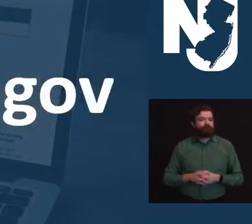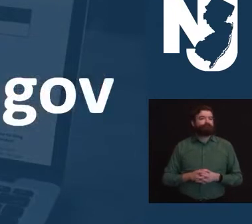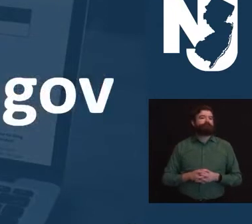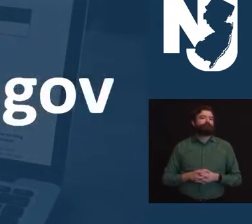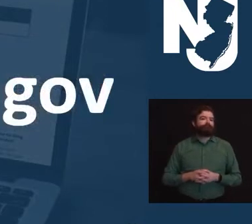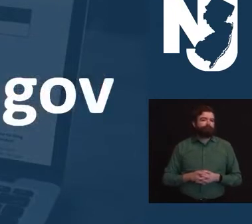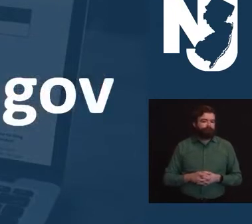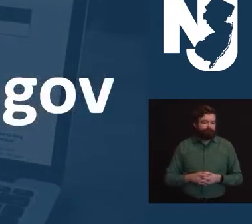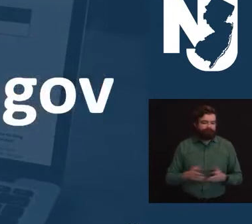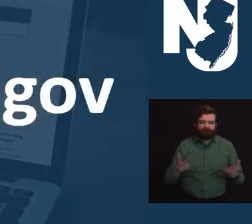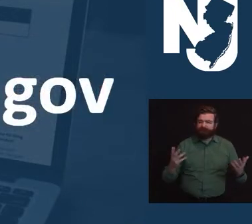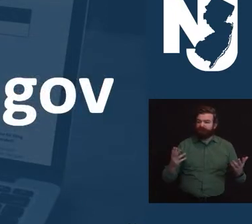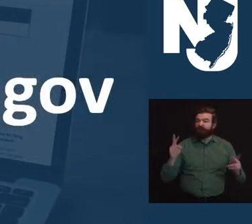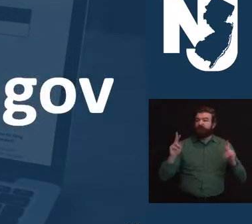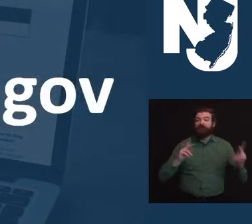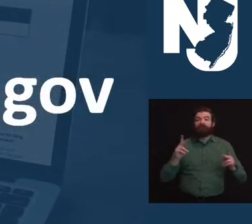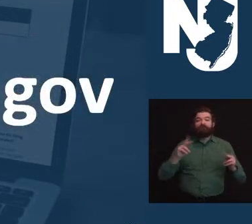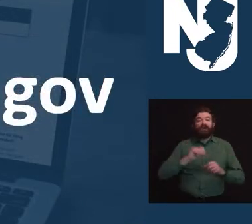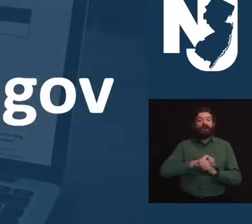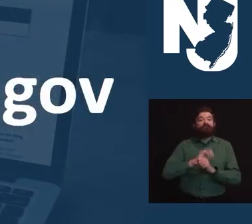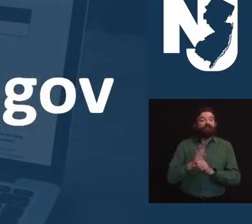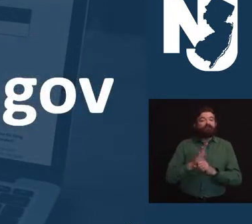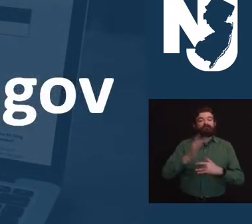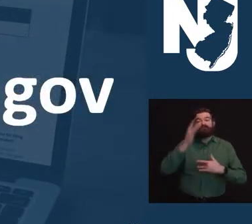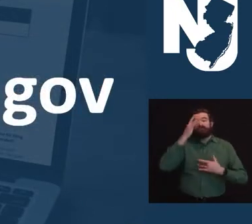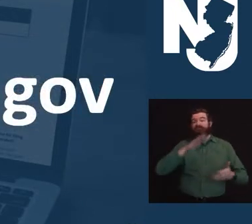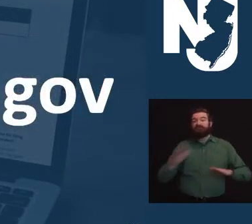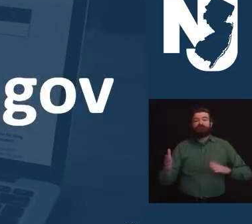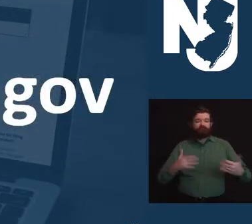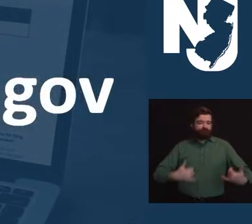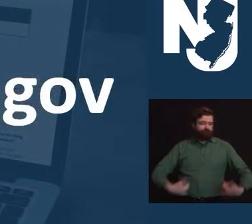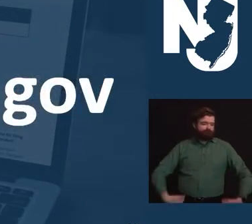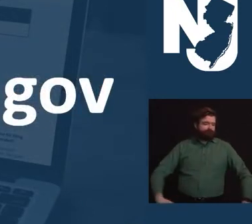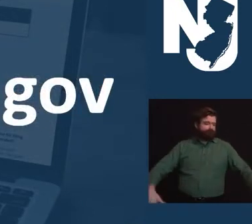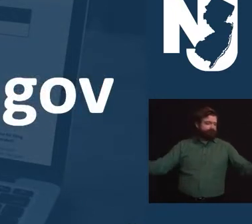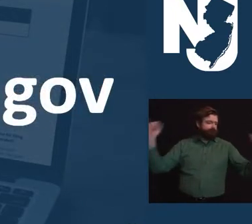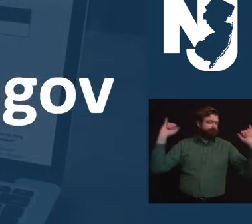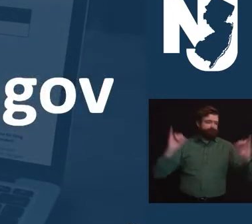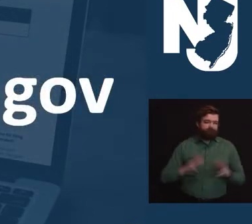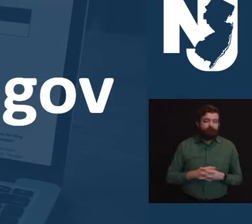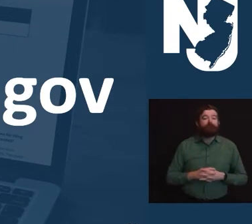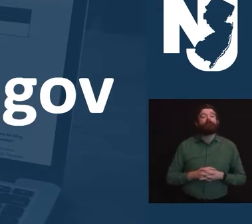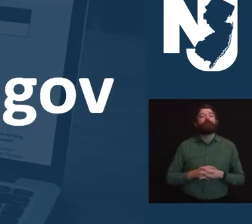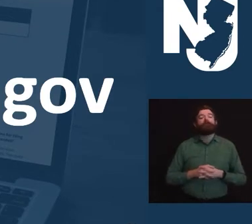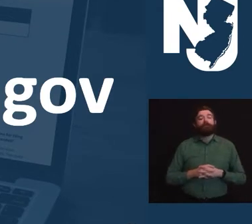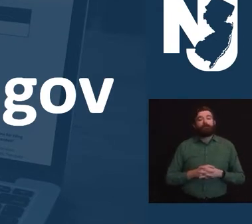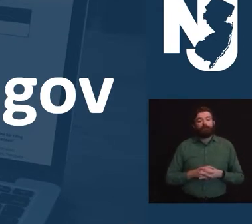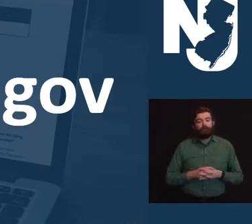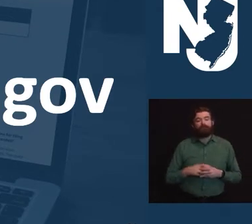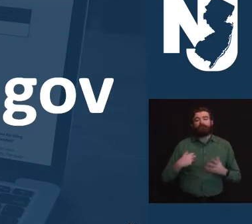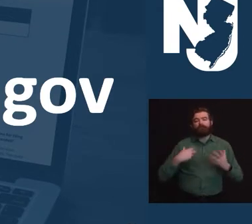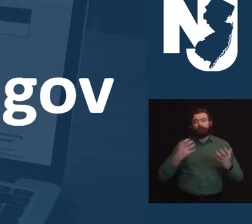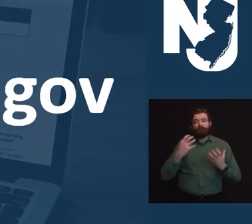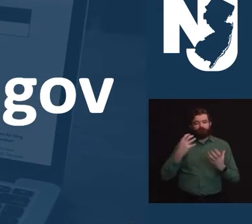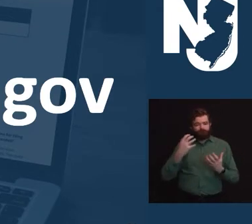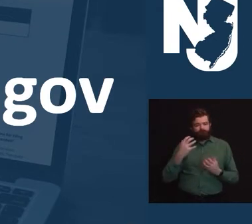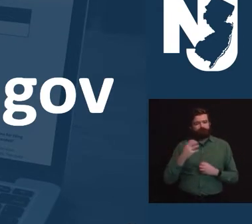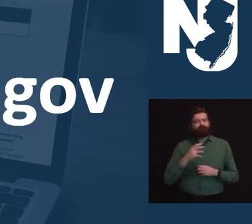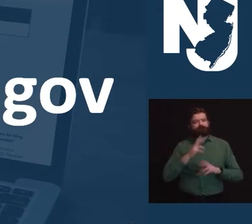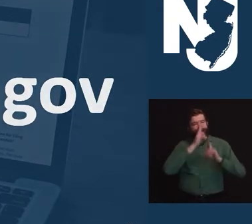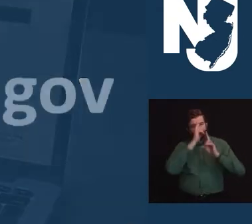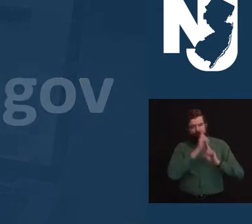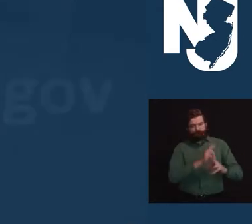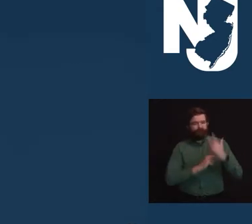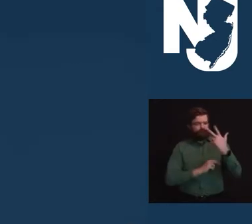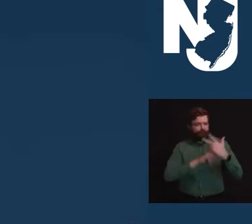cherished members of our New Jersey family to this pandemic. Let's end the week by remembering 3 more who have recently passed. We